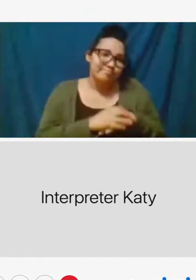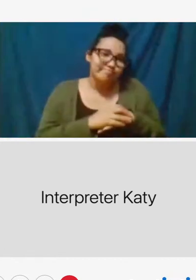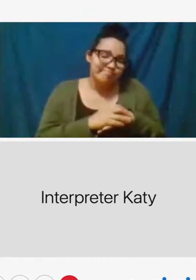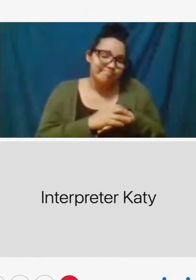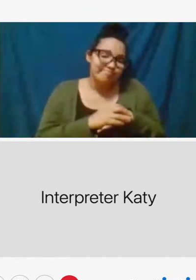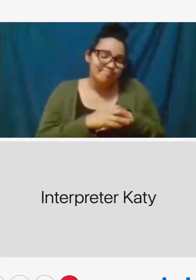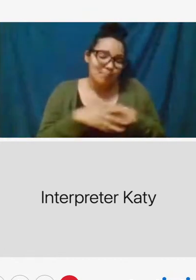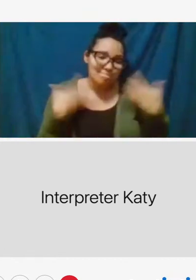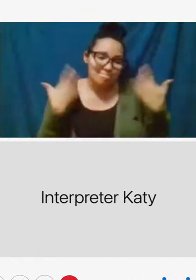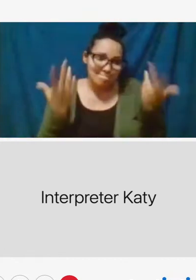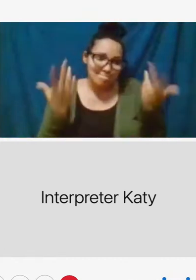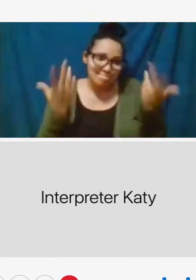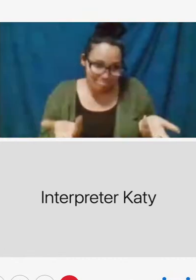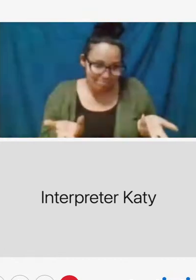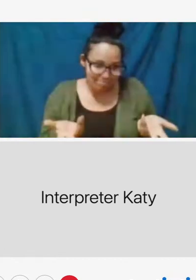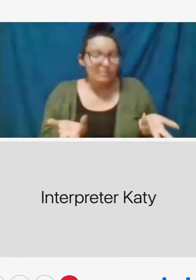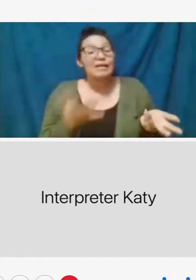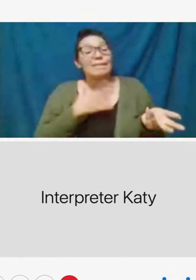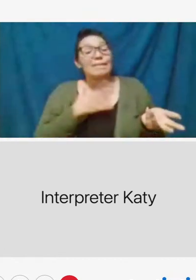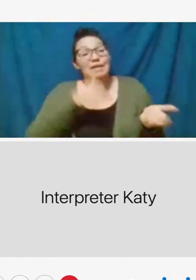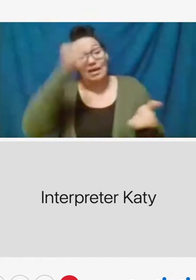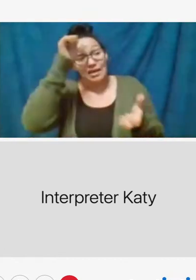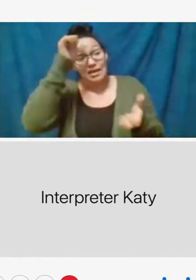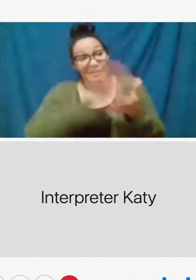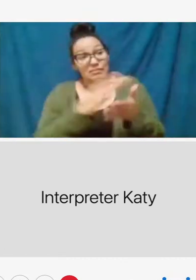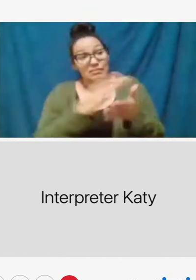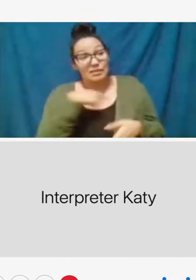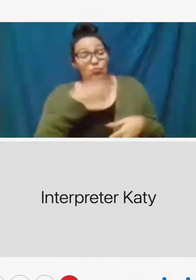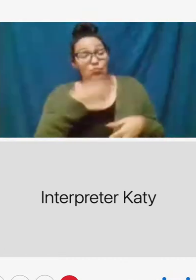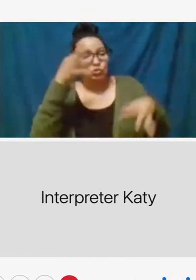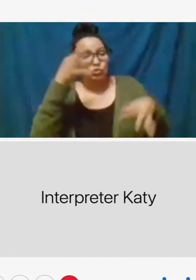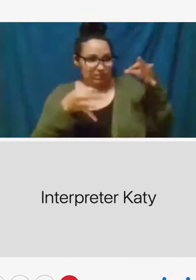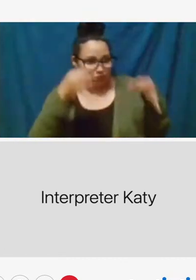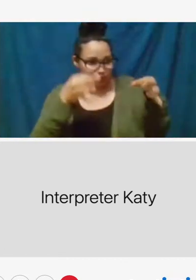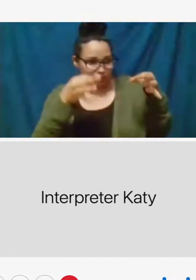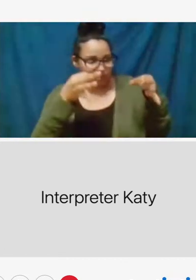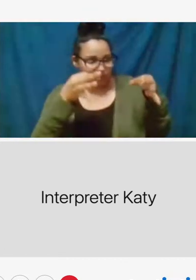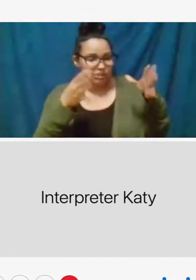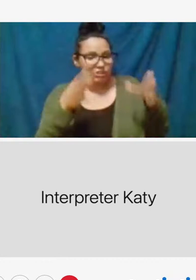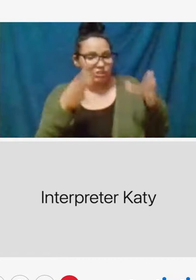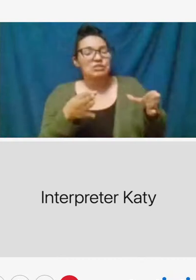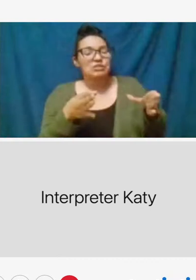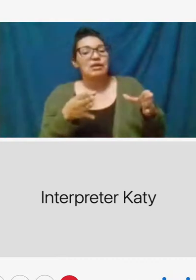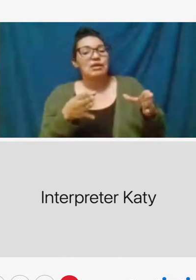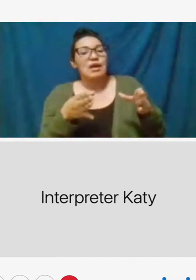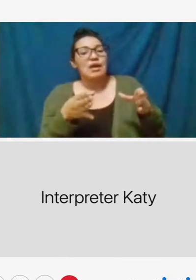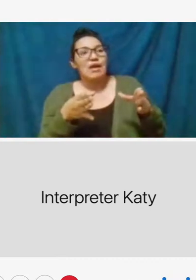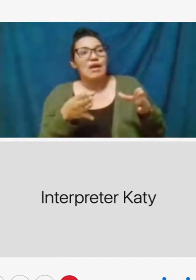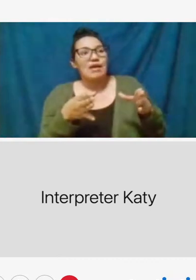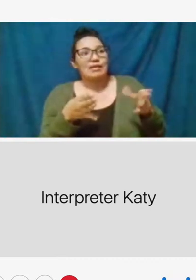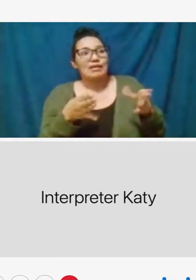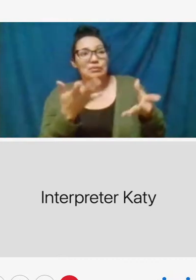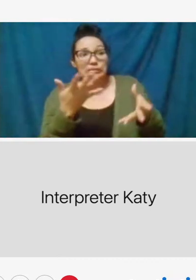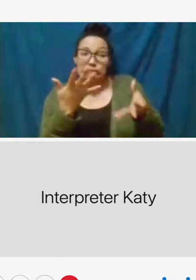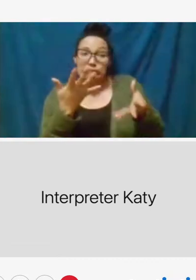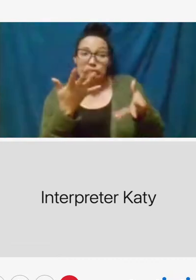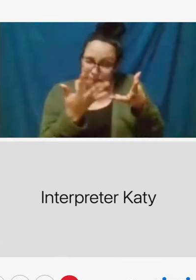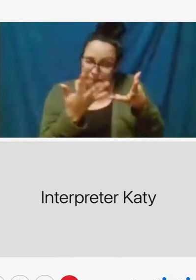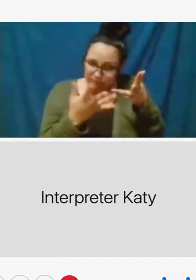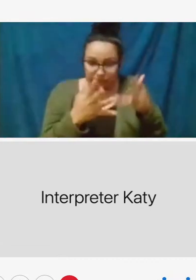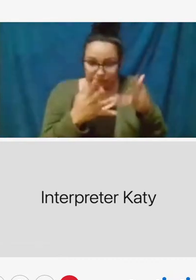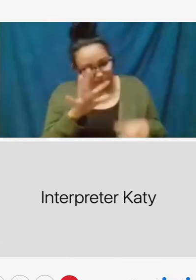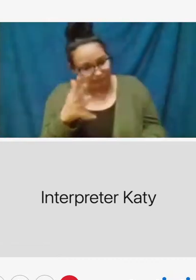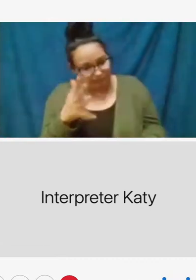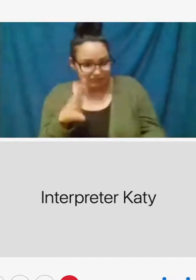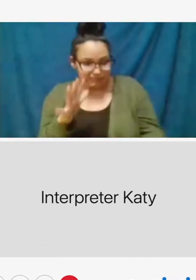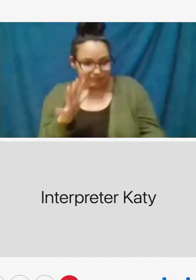my husband and I were judges and it was a little dicey uh because of